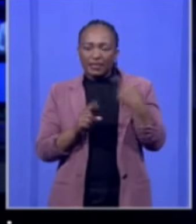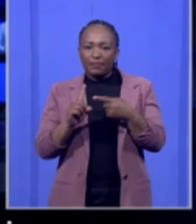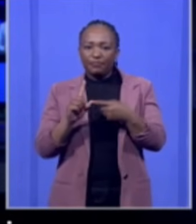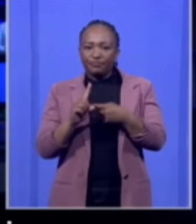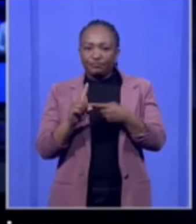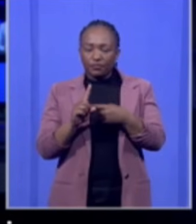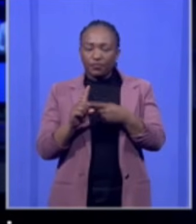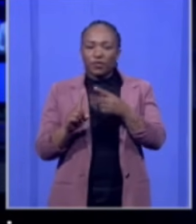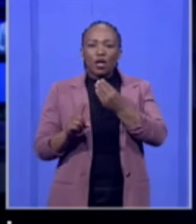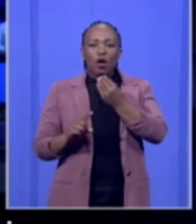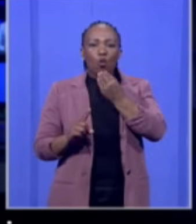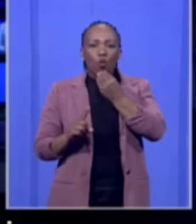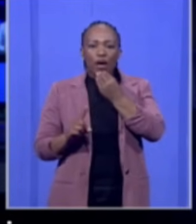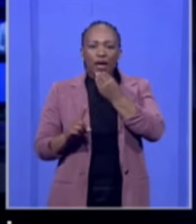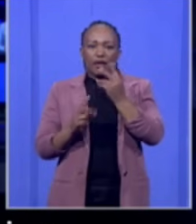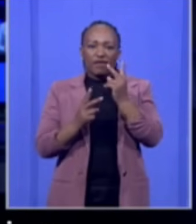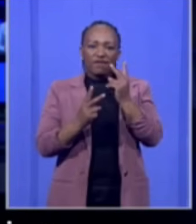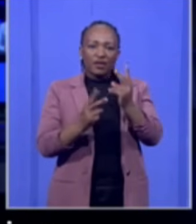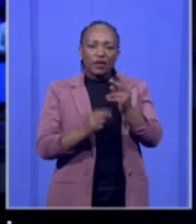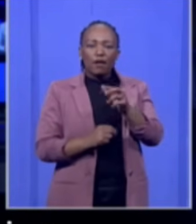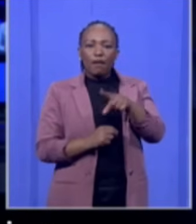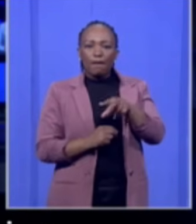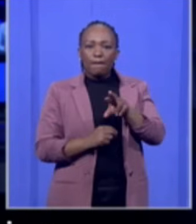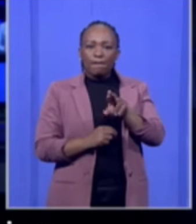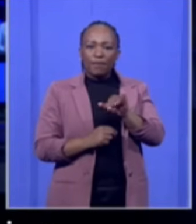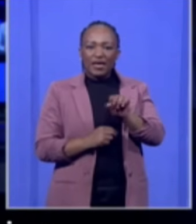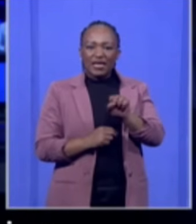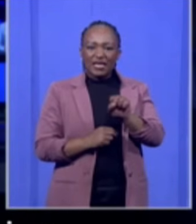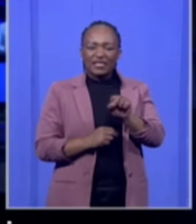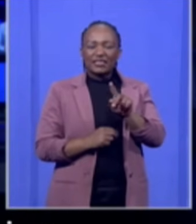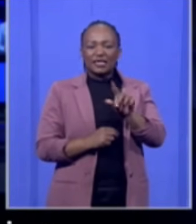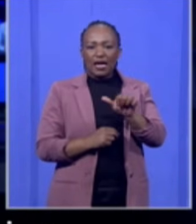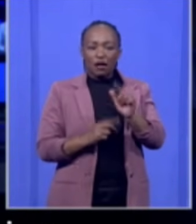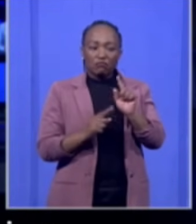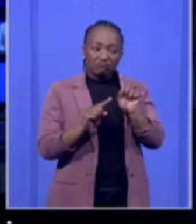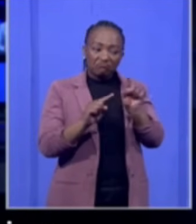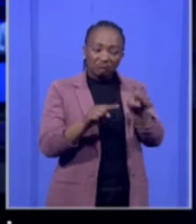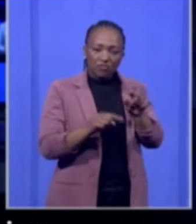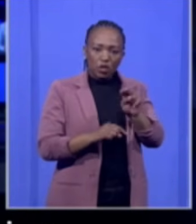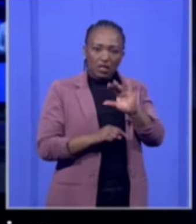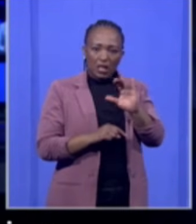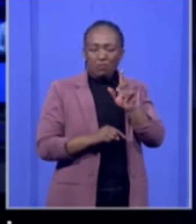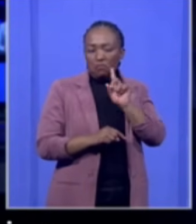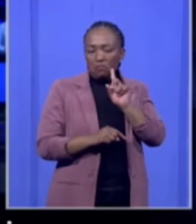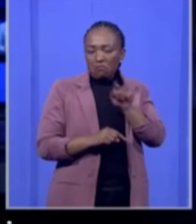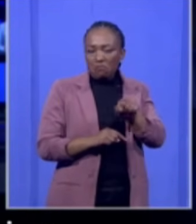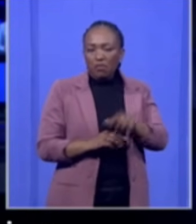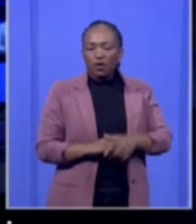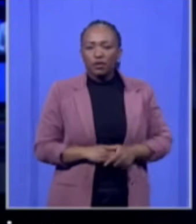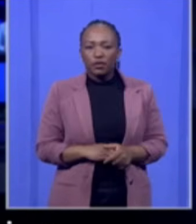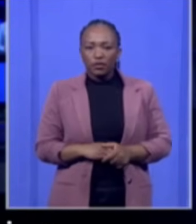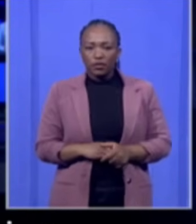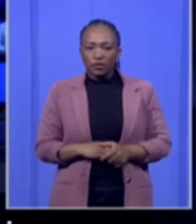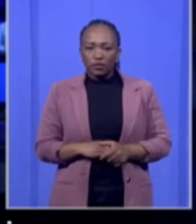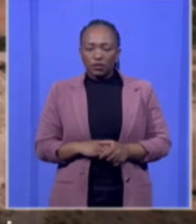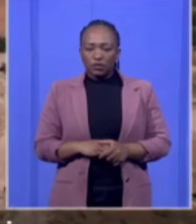o etetse morafo ona Priska province ya Northern Cape ho lekola kgatelopele le menyetla ya matsete.